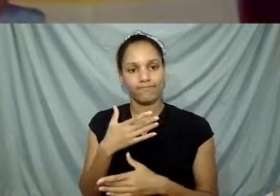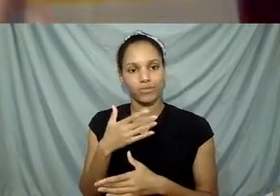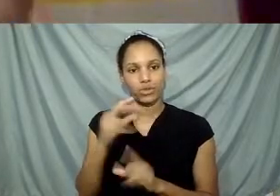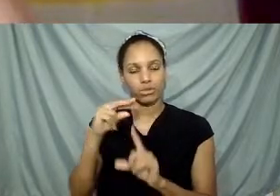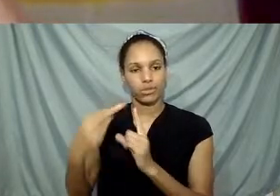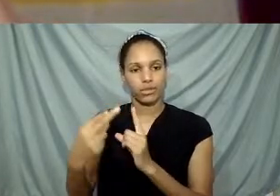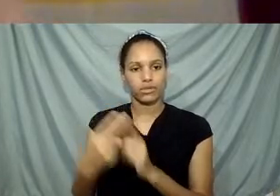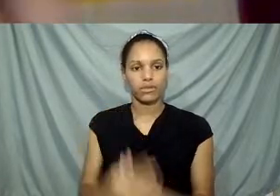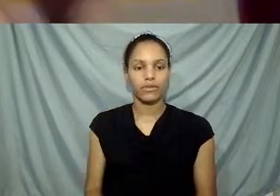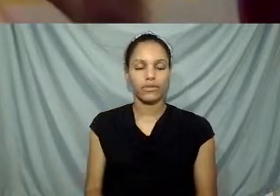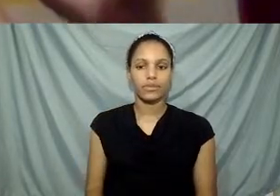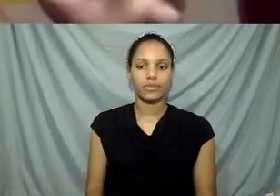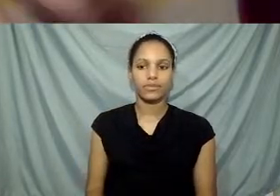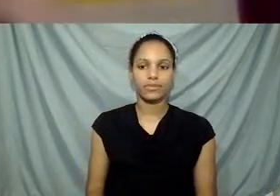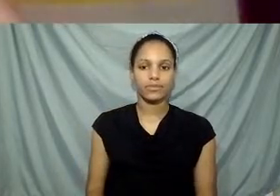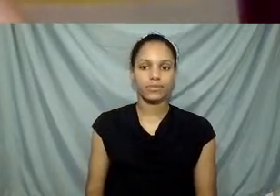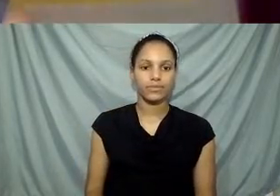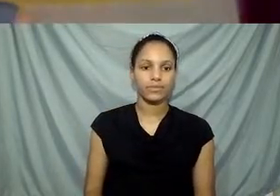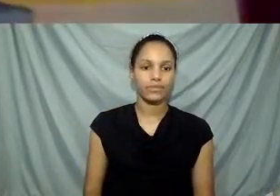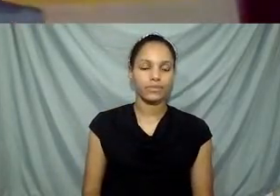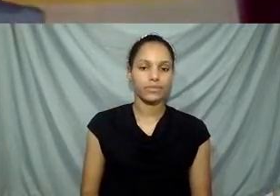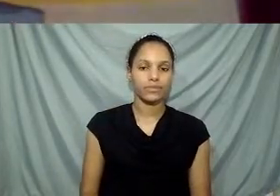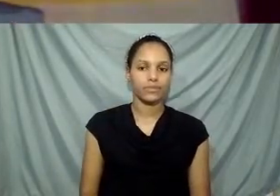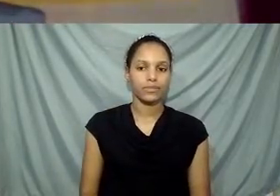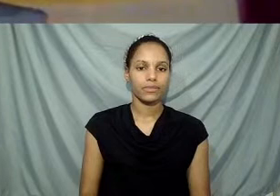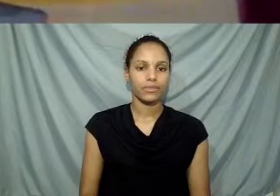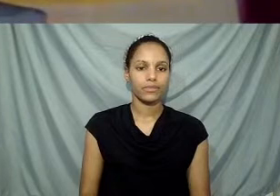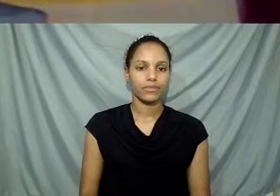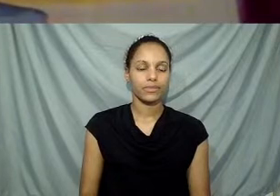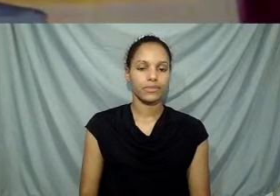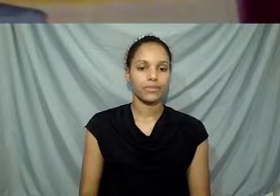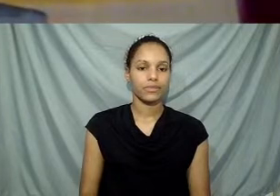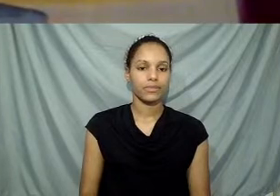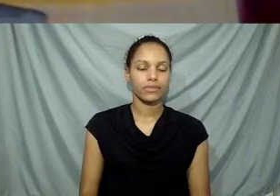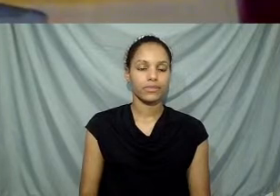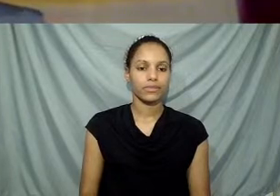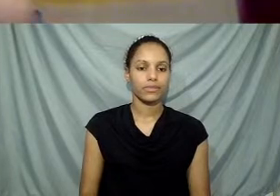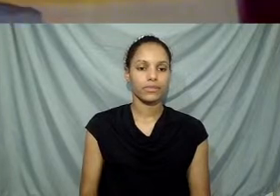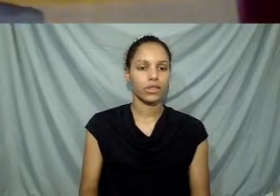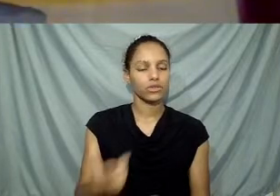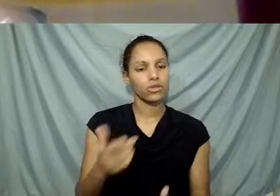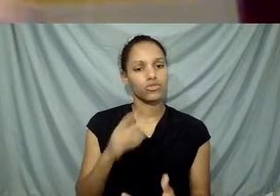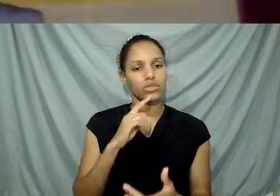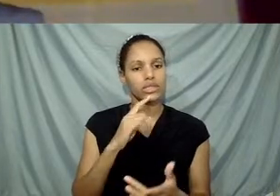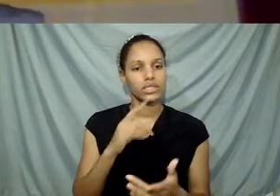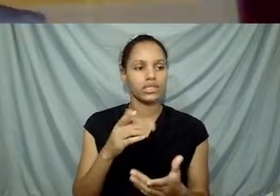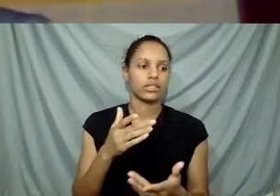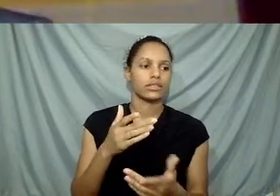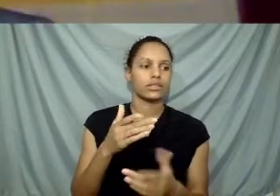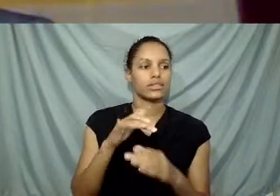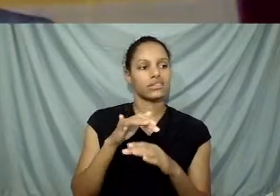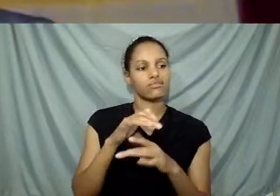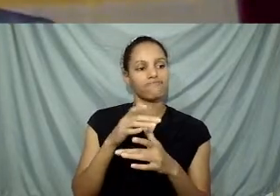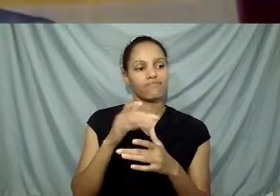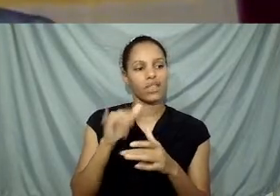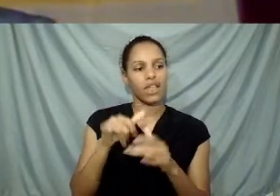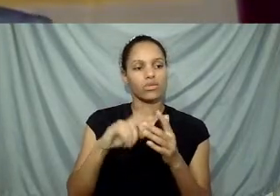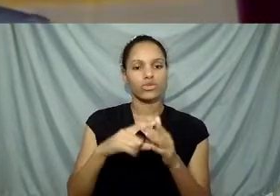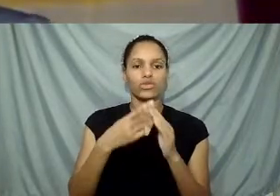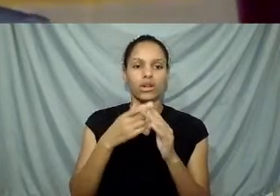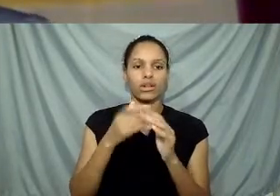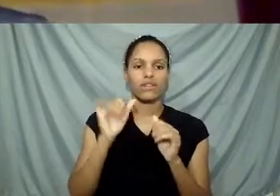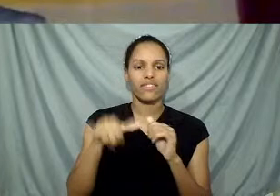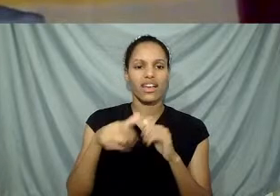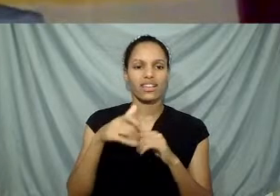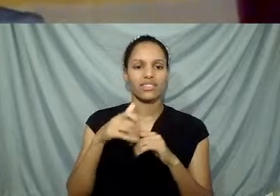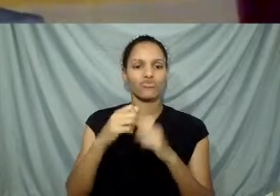kind of like the evening length works that kind of have been the bedrock of the Davalois